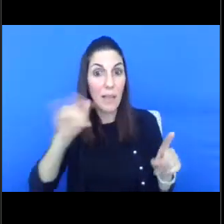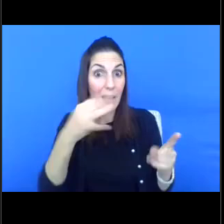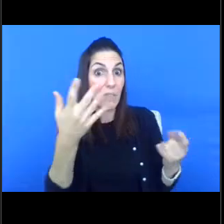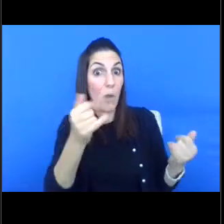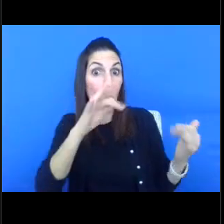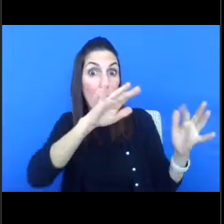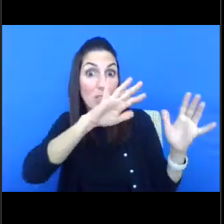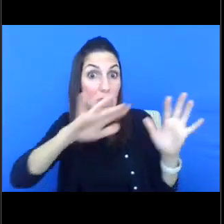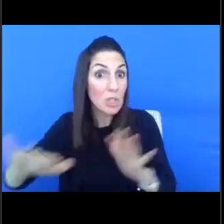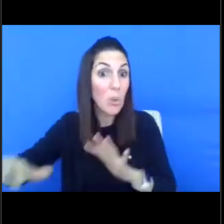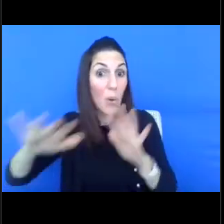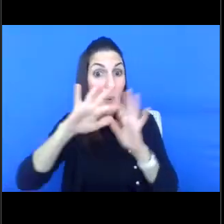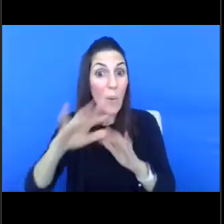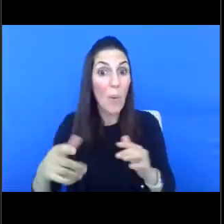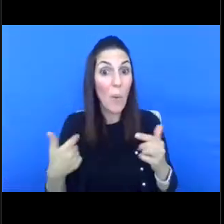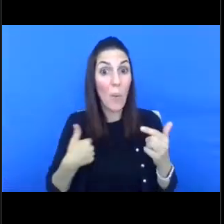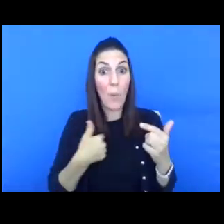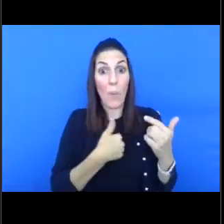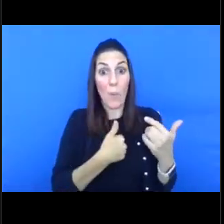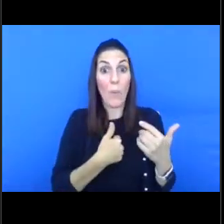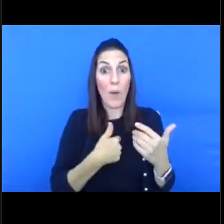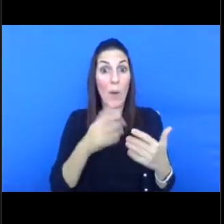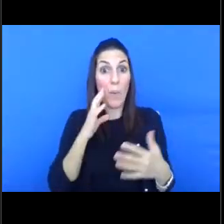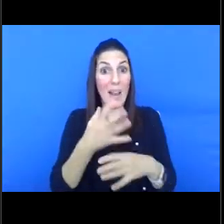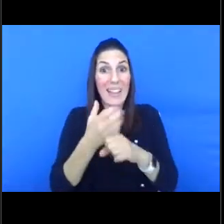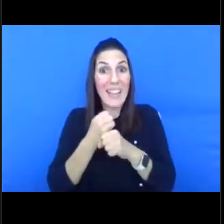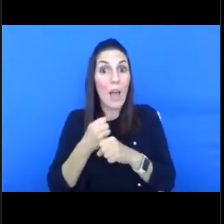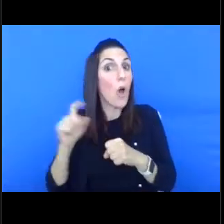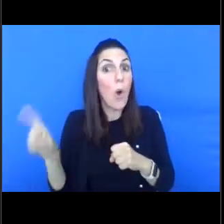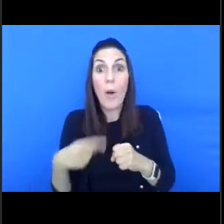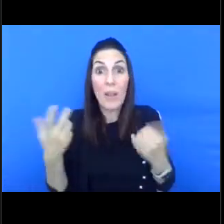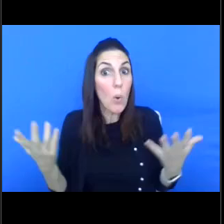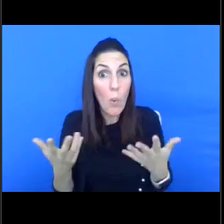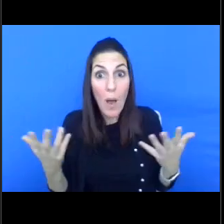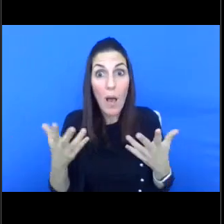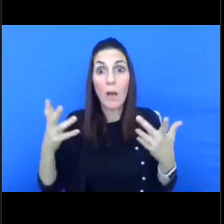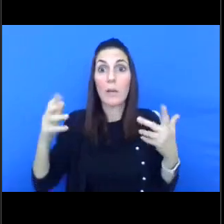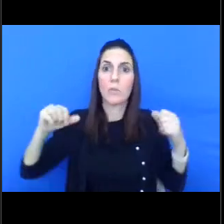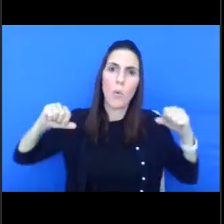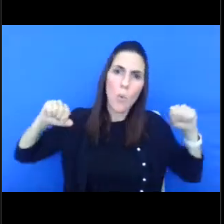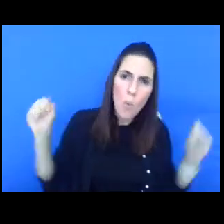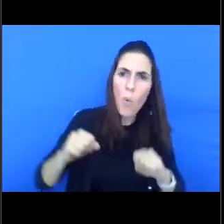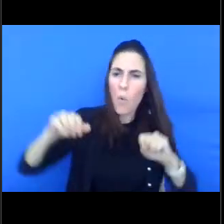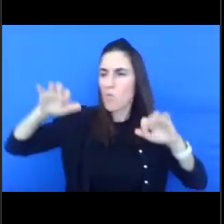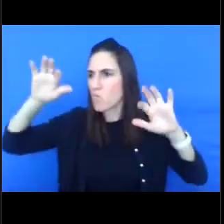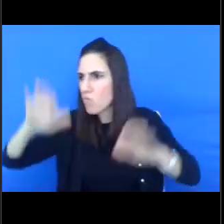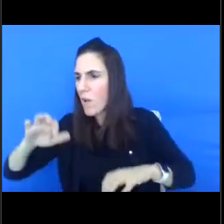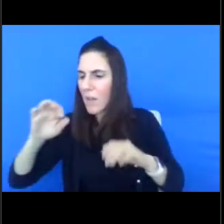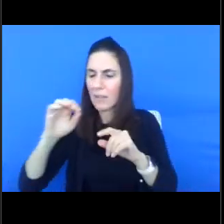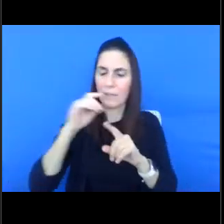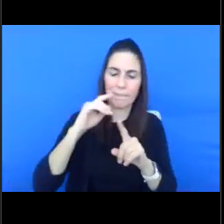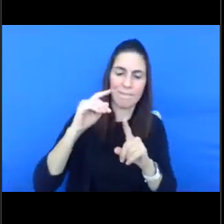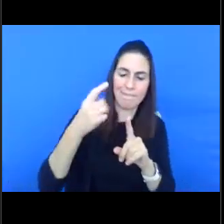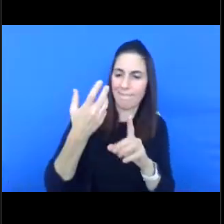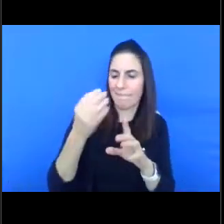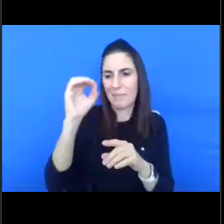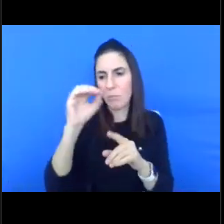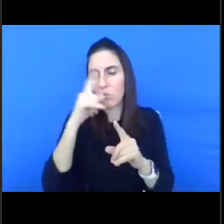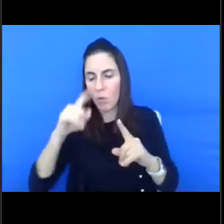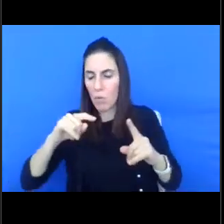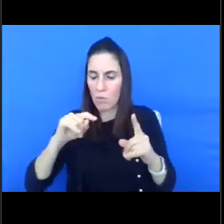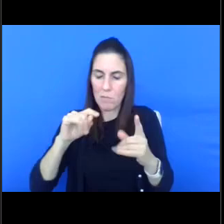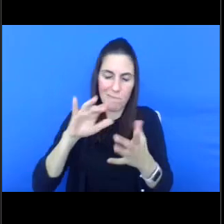we're going to get? More than likely, cold rain. Temperatures probably in the mid 40s. Cold rain,